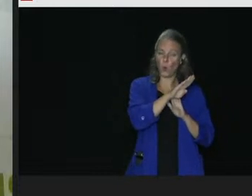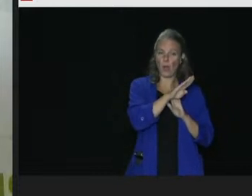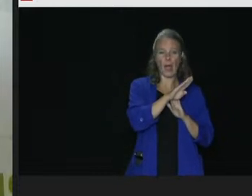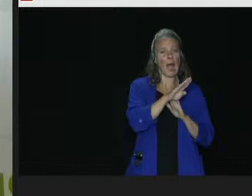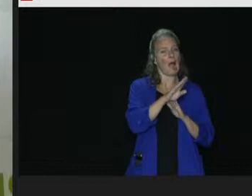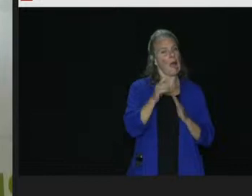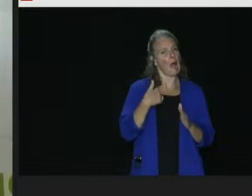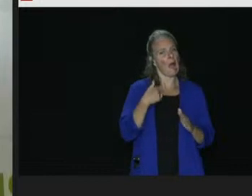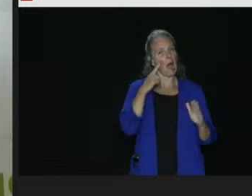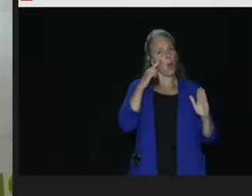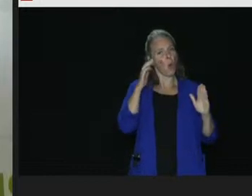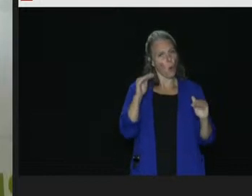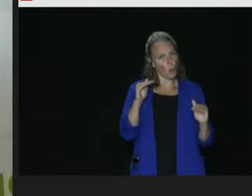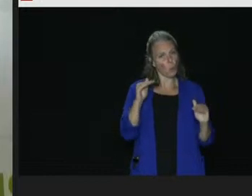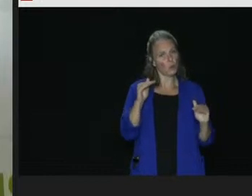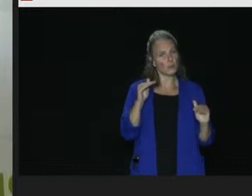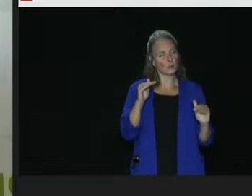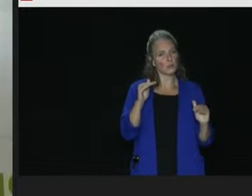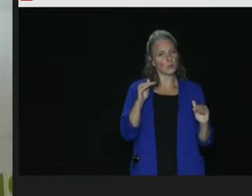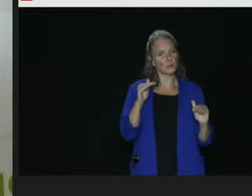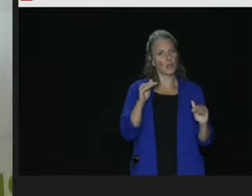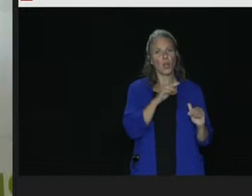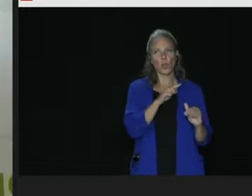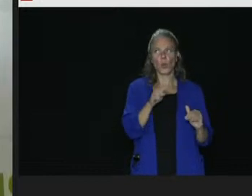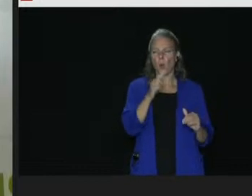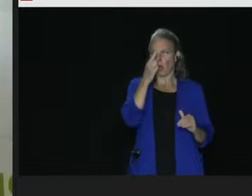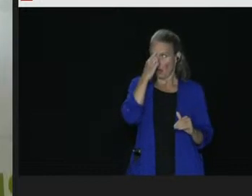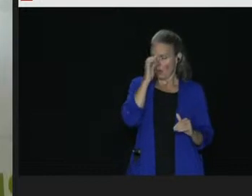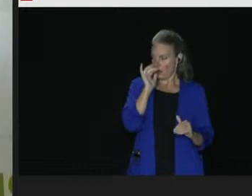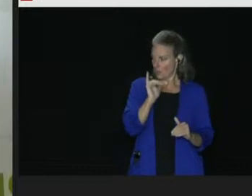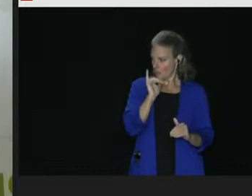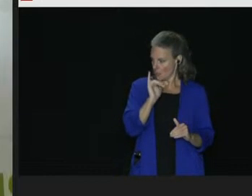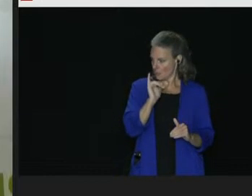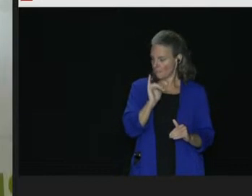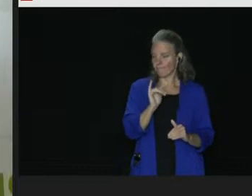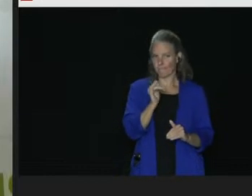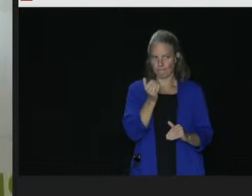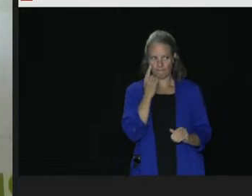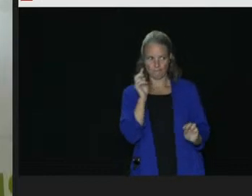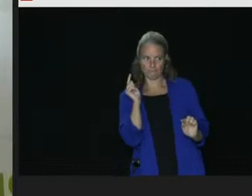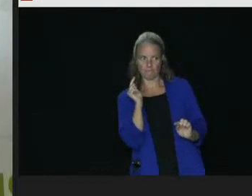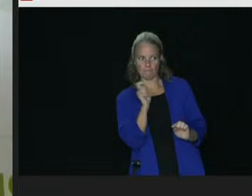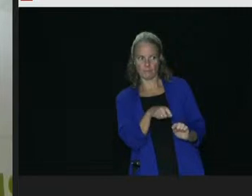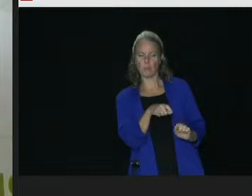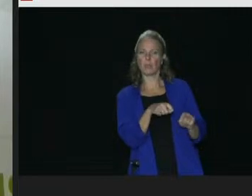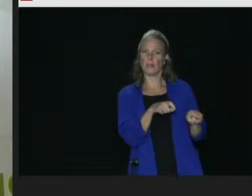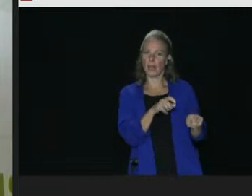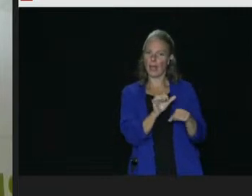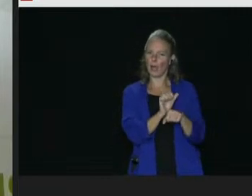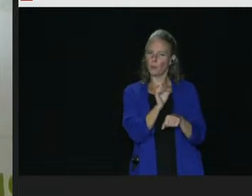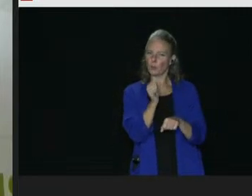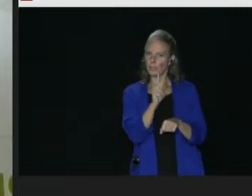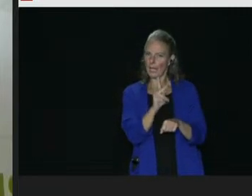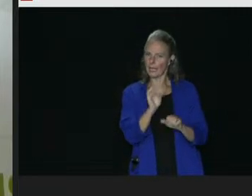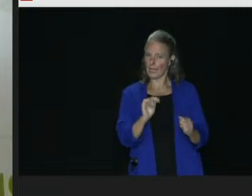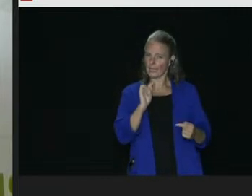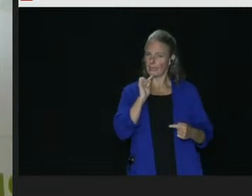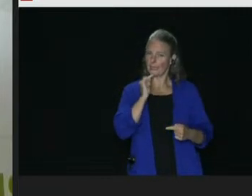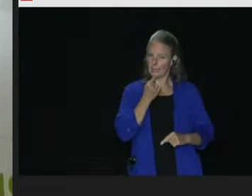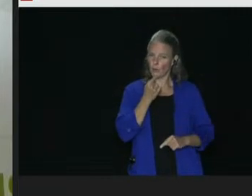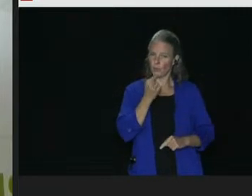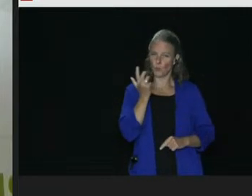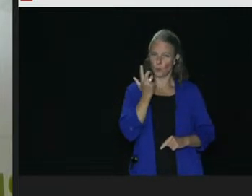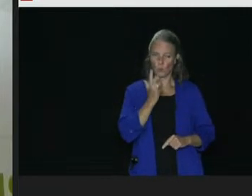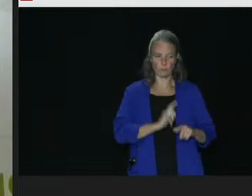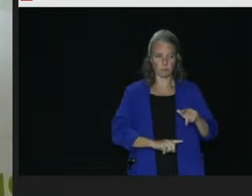has taken this to heart, and that things can be really serious. Look at the healthcare